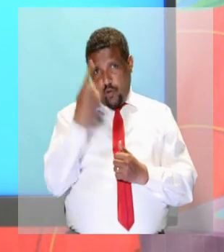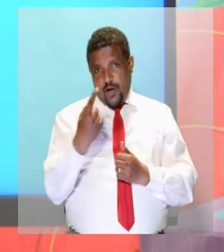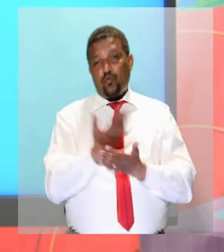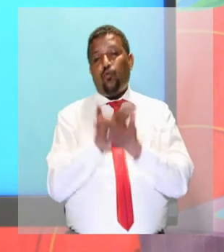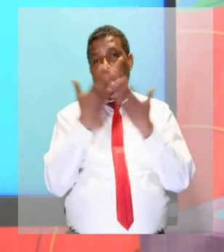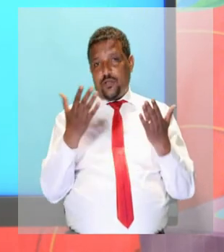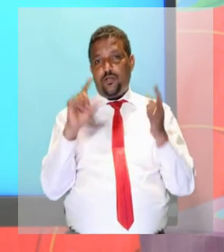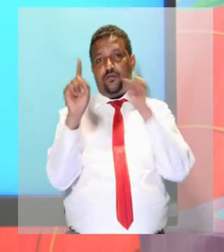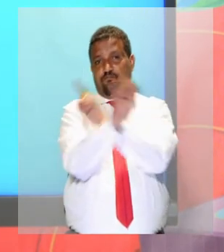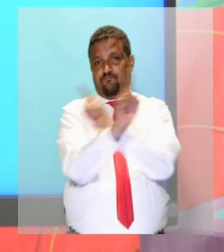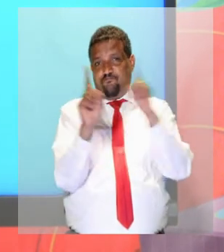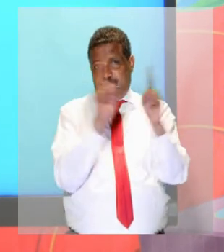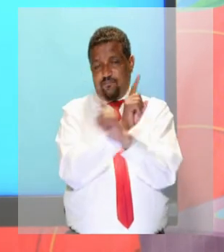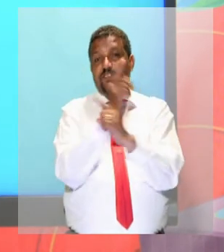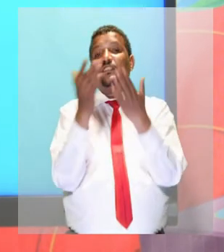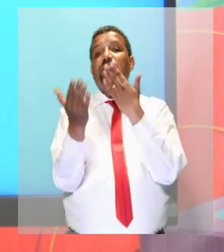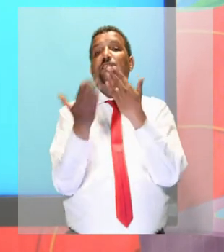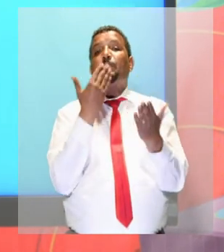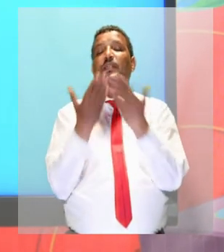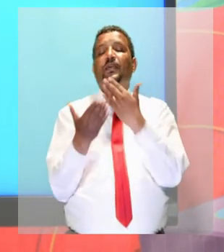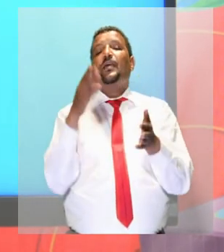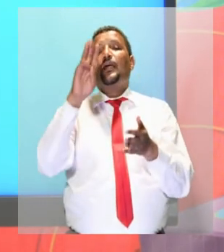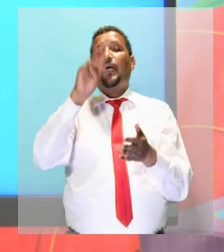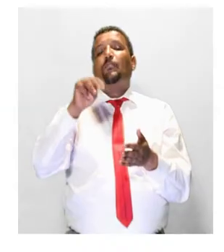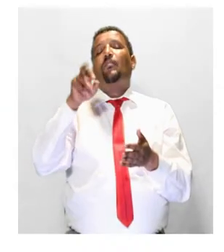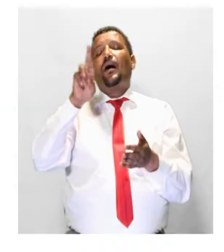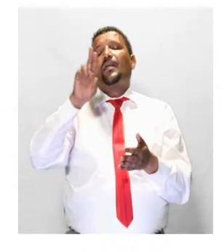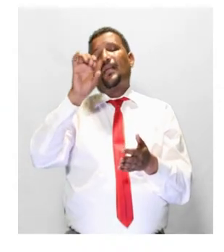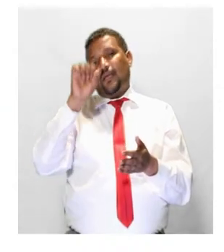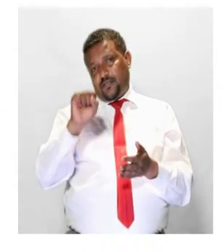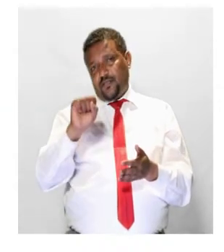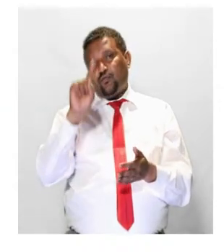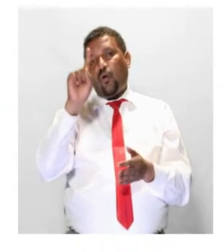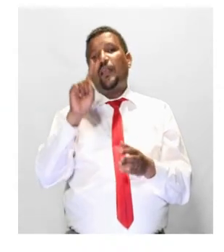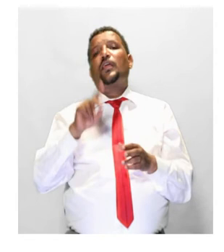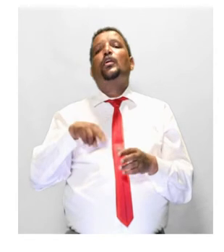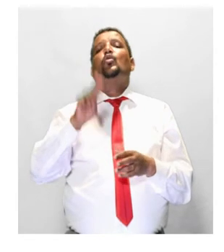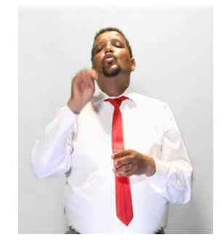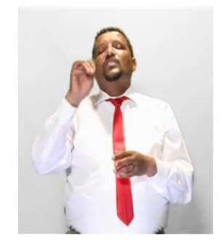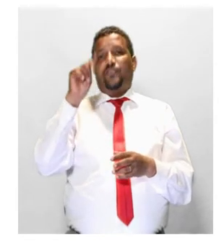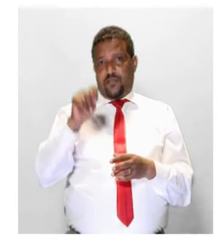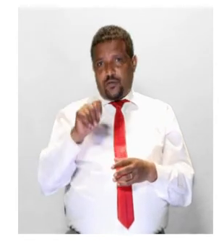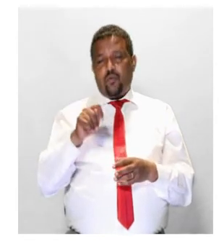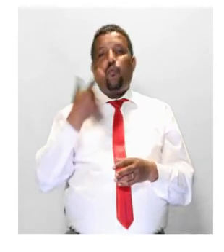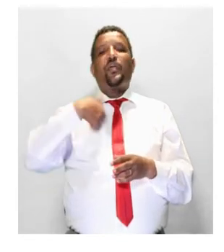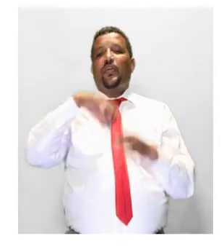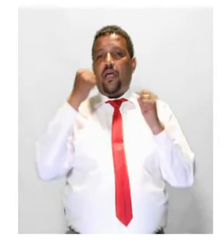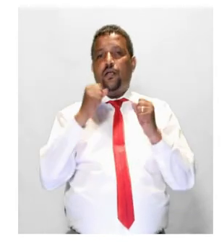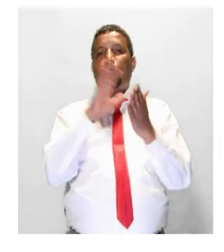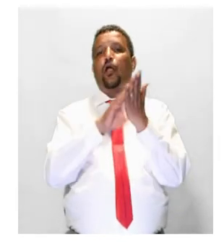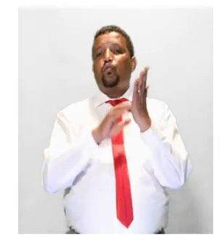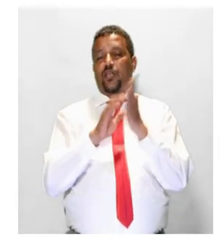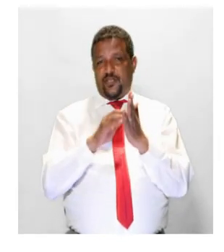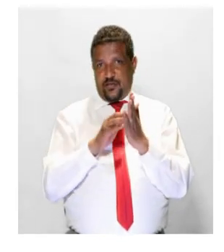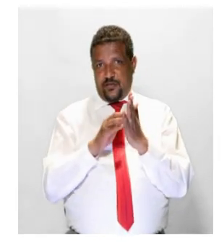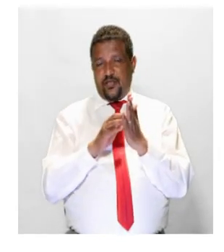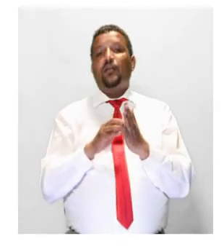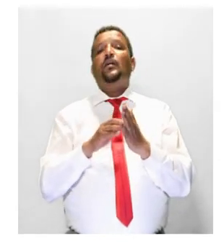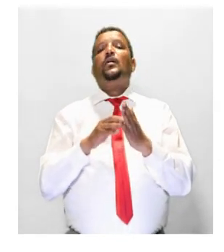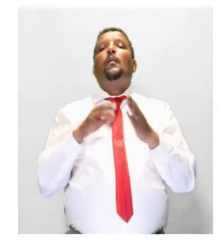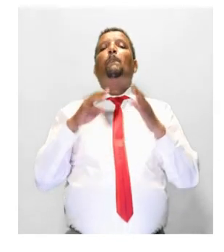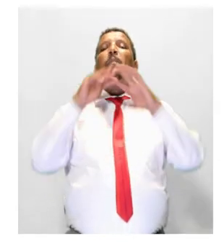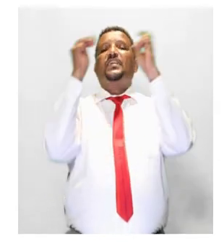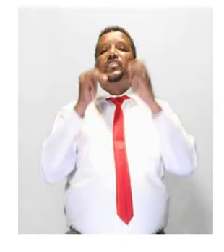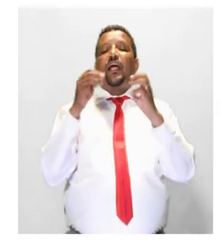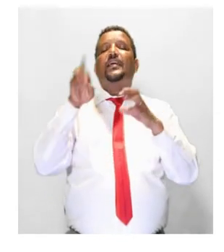for another, or simply the MRS is 1 unit. So we can calculate the marginal rate of substitution